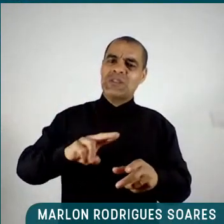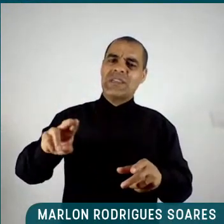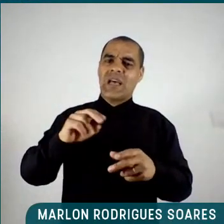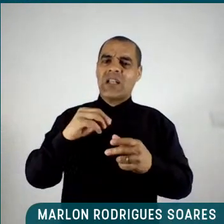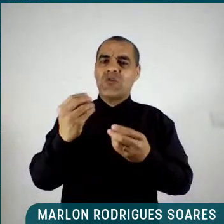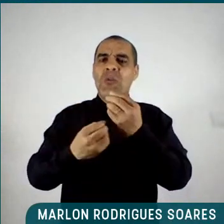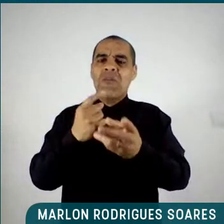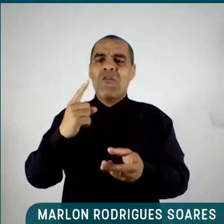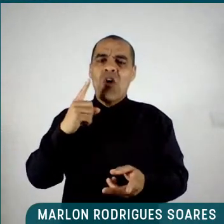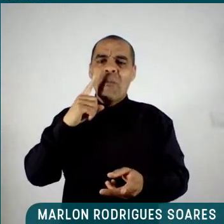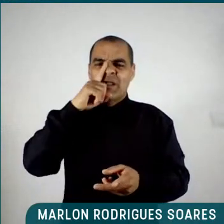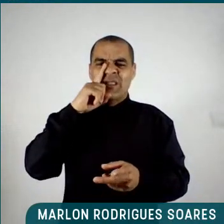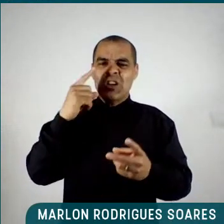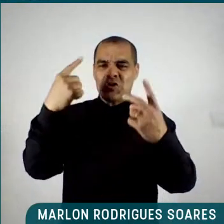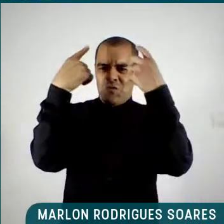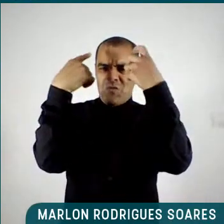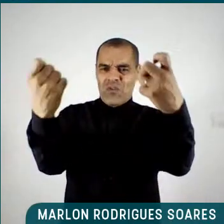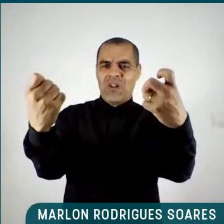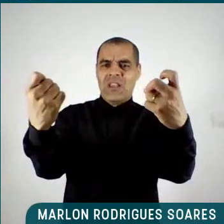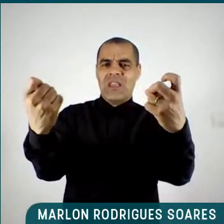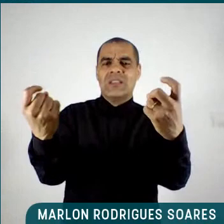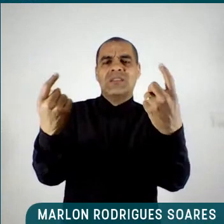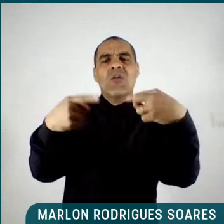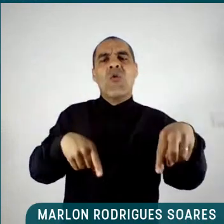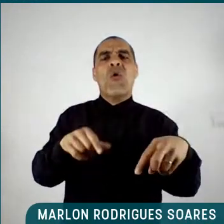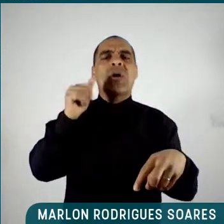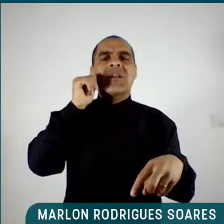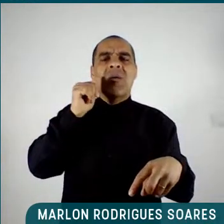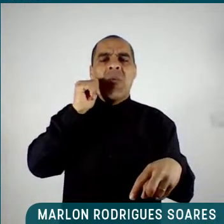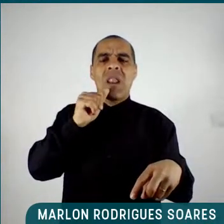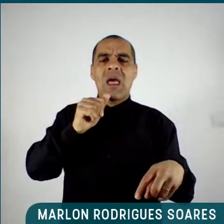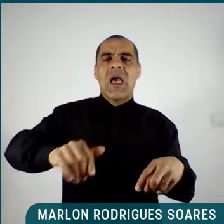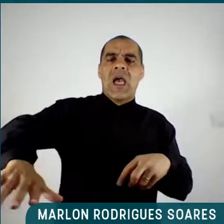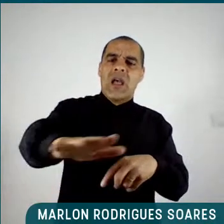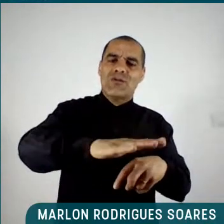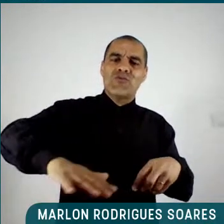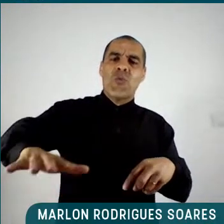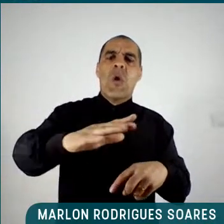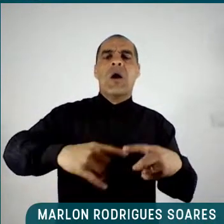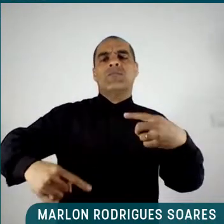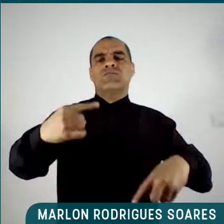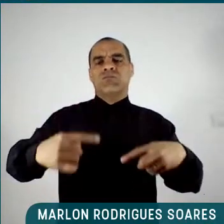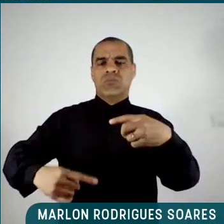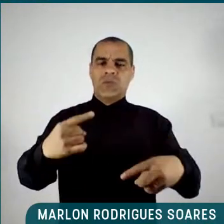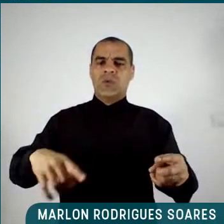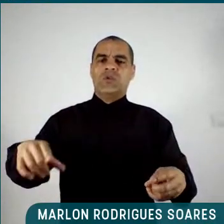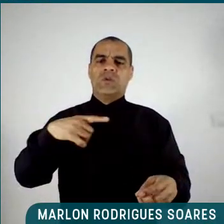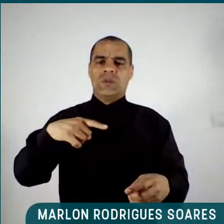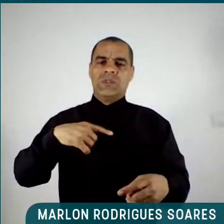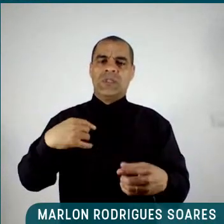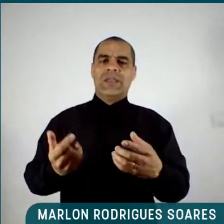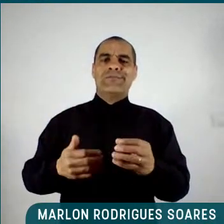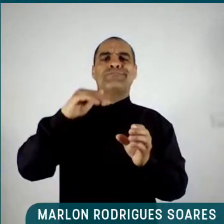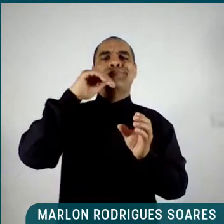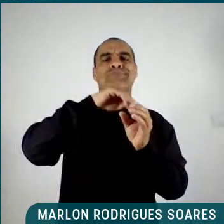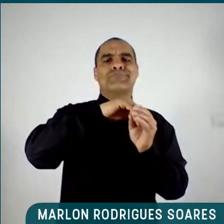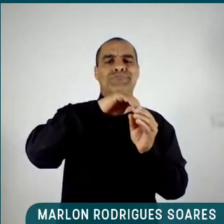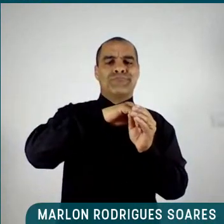some of this violence is like even masks and the hand gel